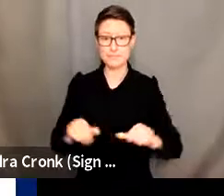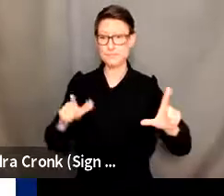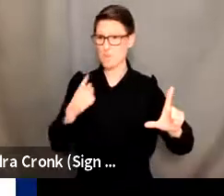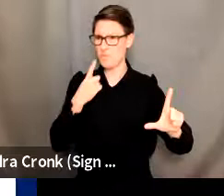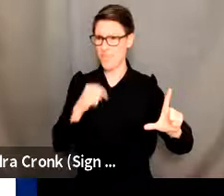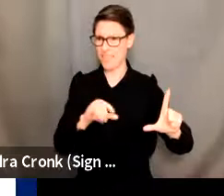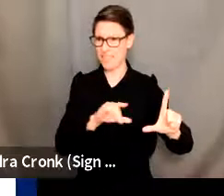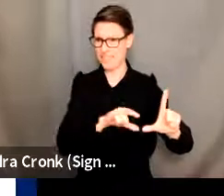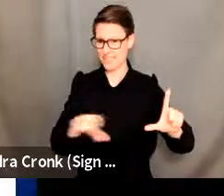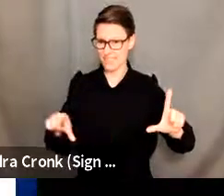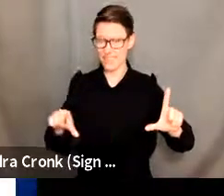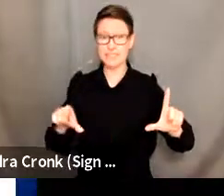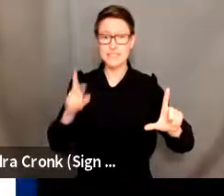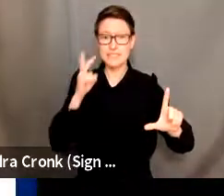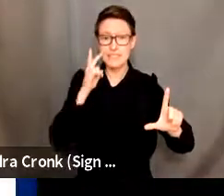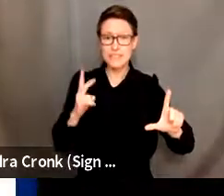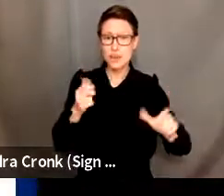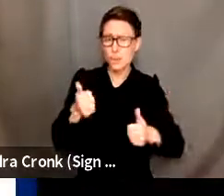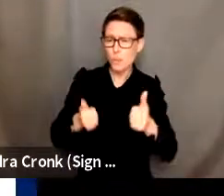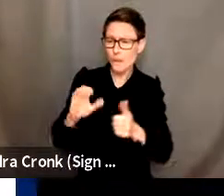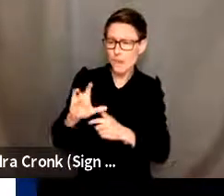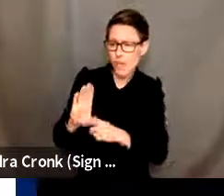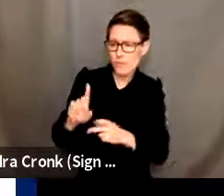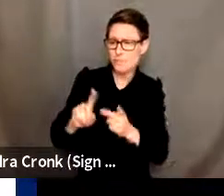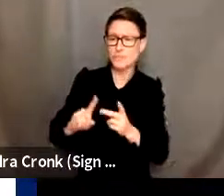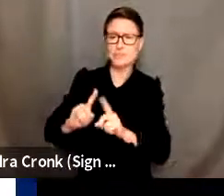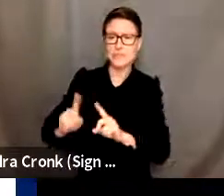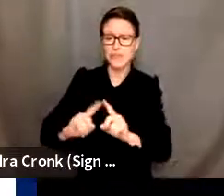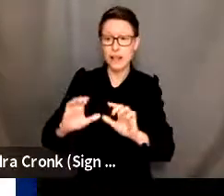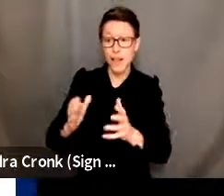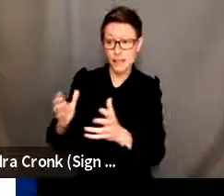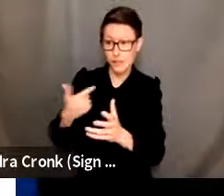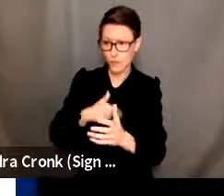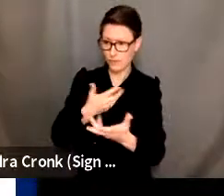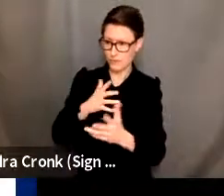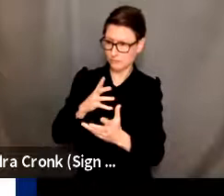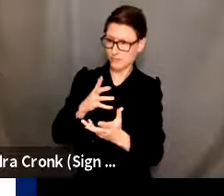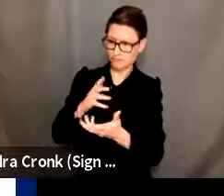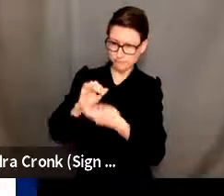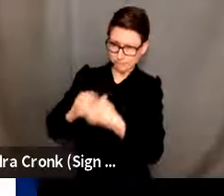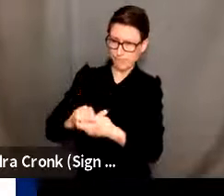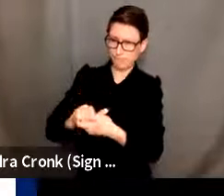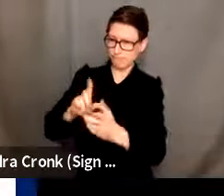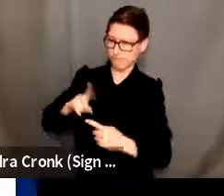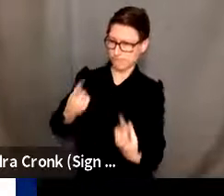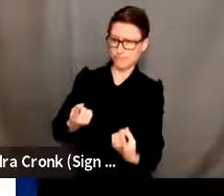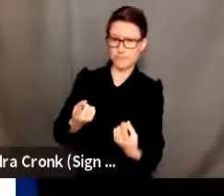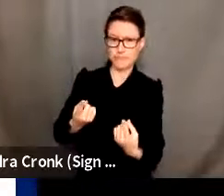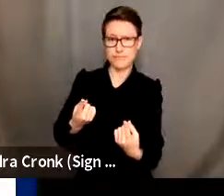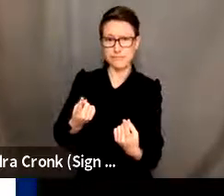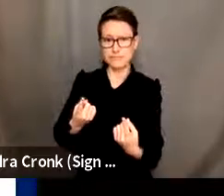and classes that we have worked with specifically in the past. Those are just examples. We can work with lots of group